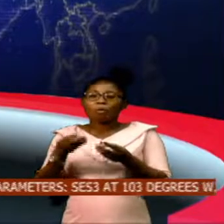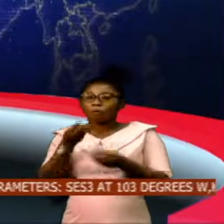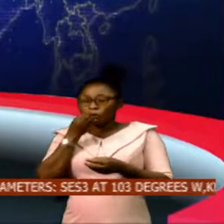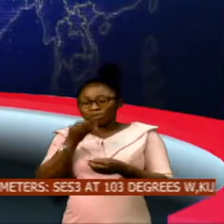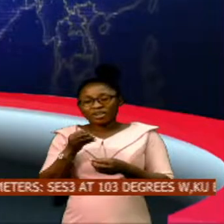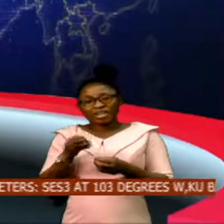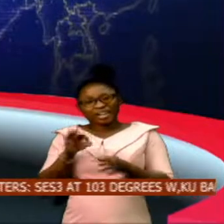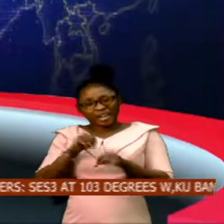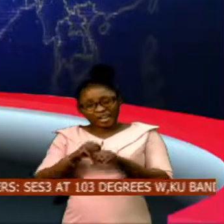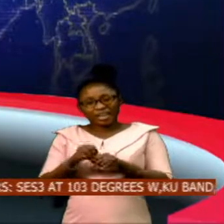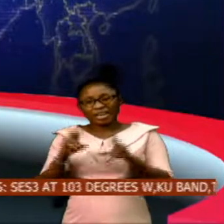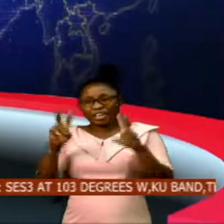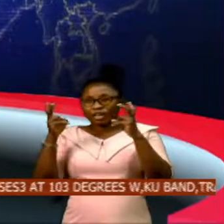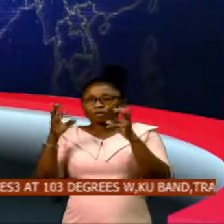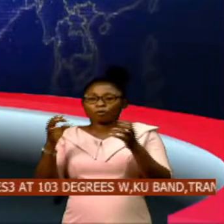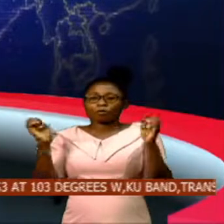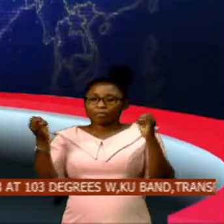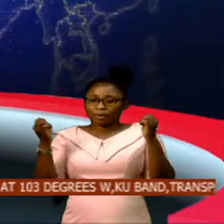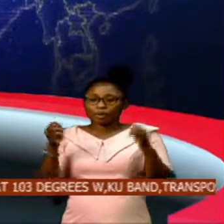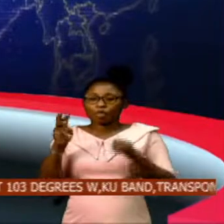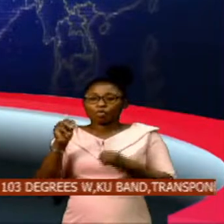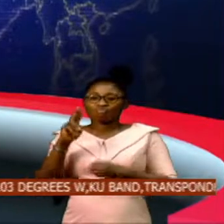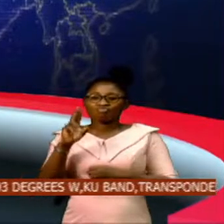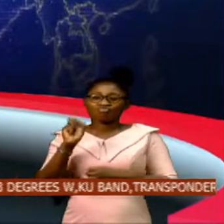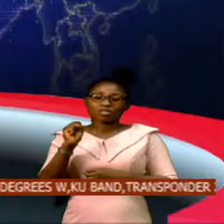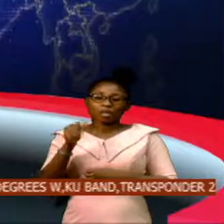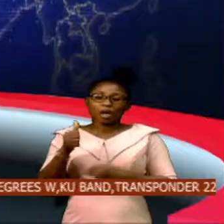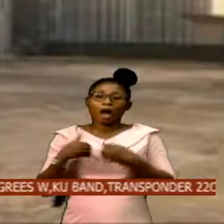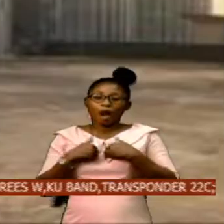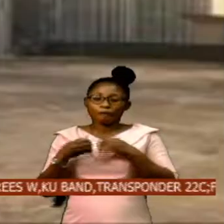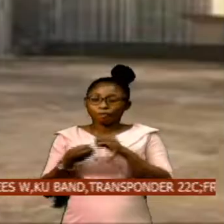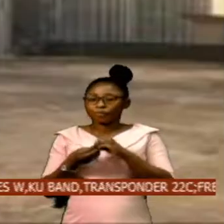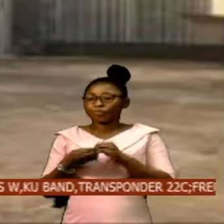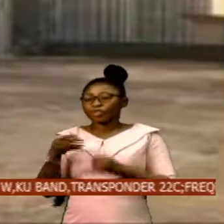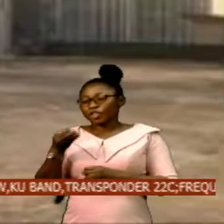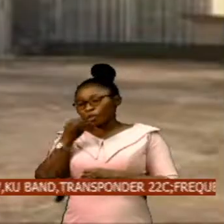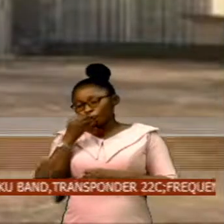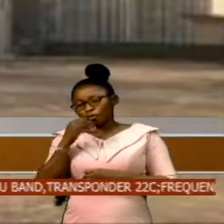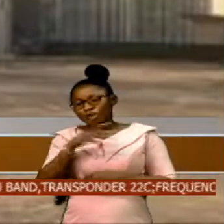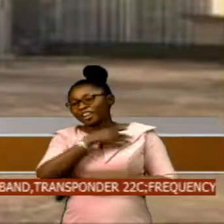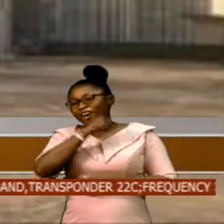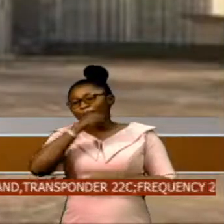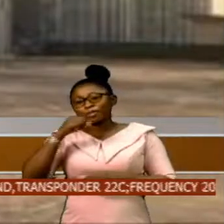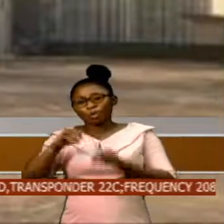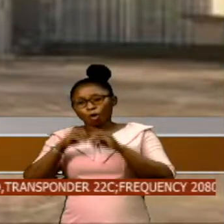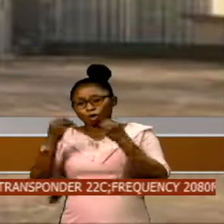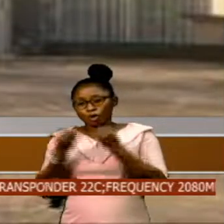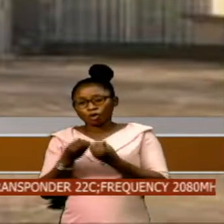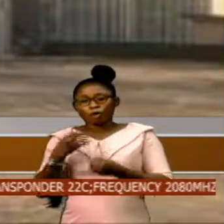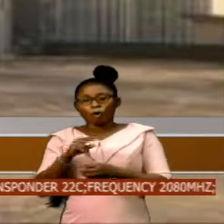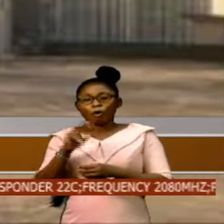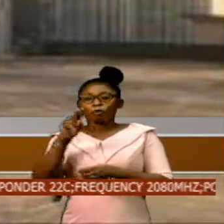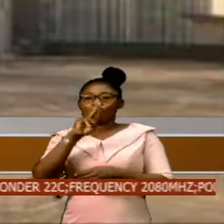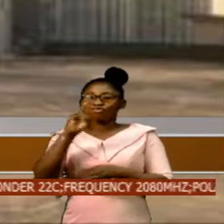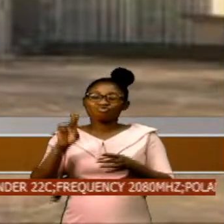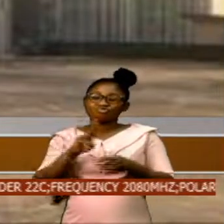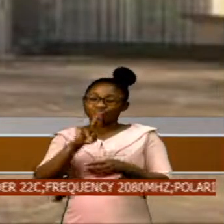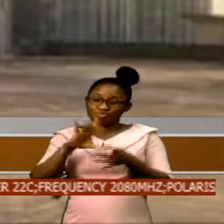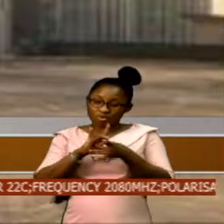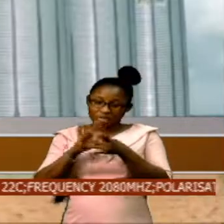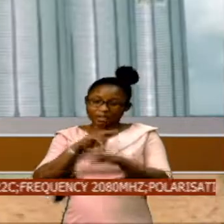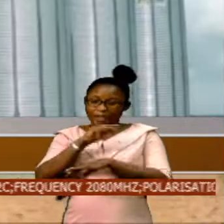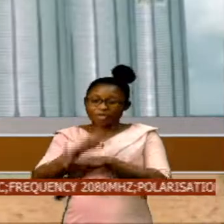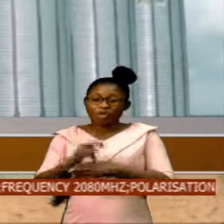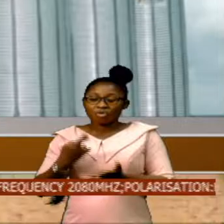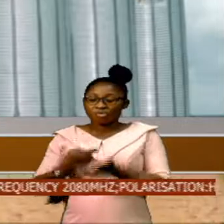case of emergency. Musa Aliu has more. The Food and Agriculture Organization of the United Nations recommended